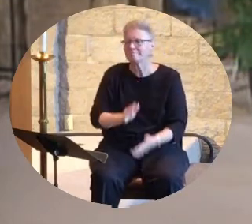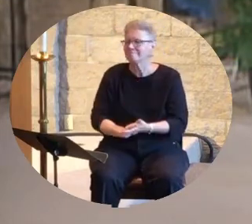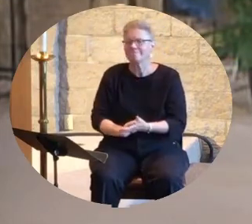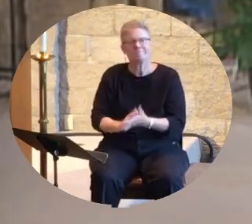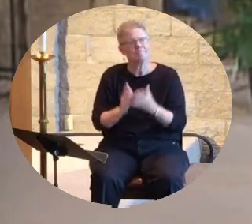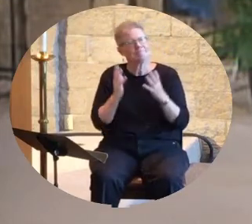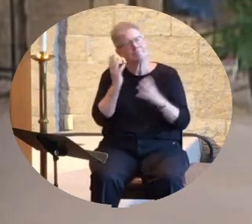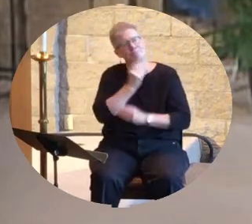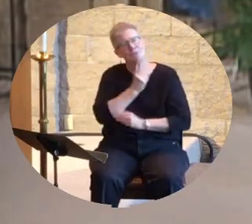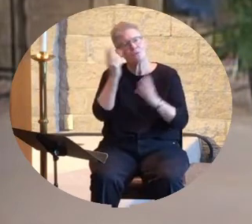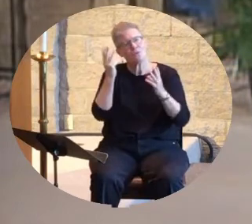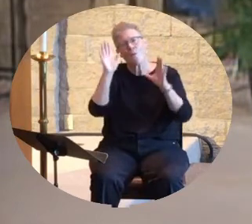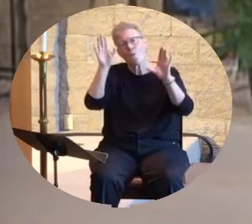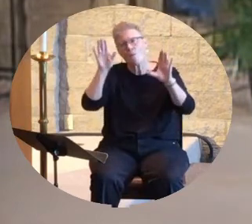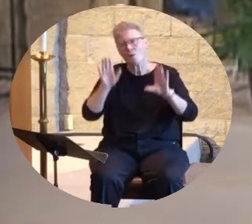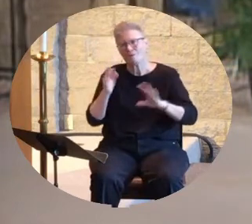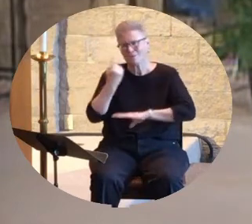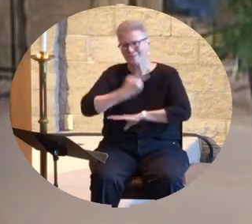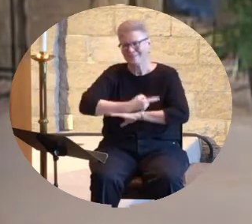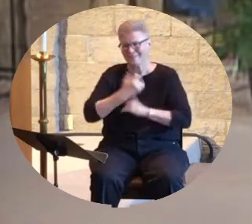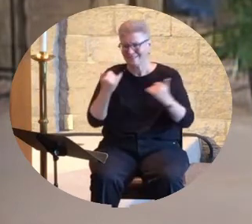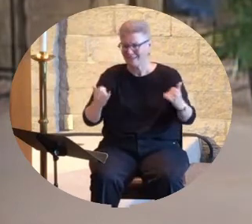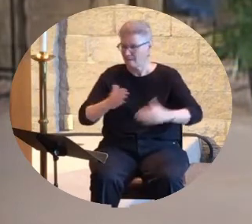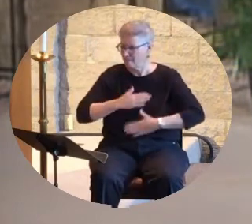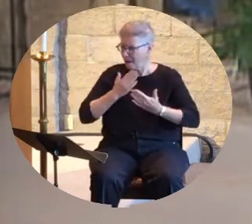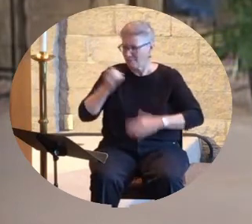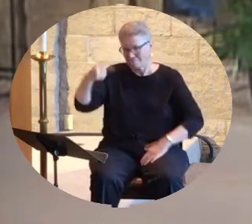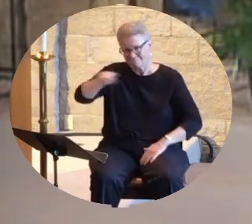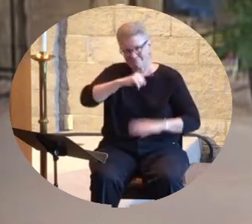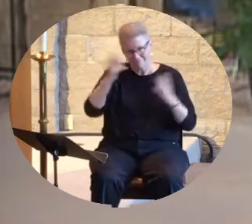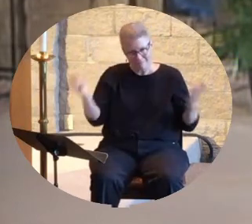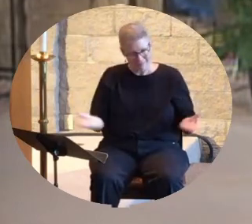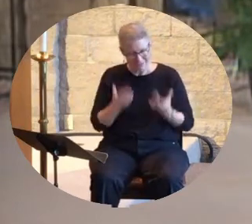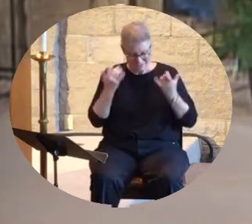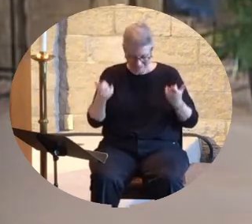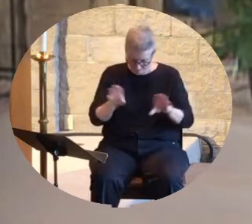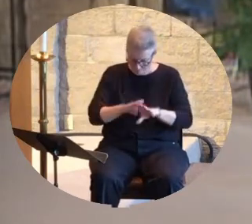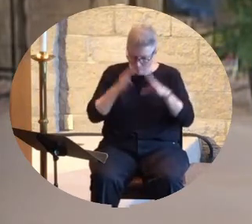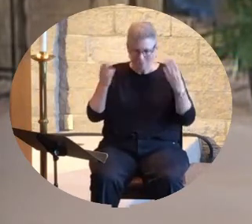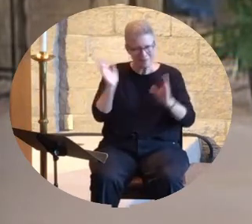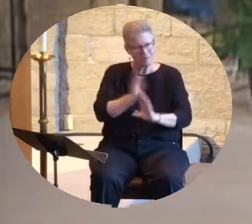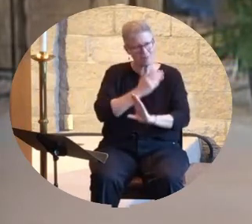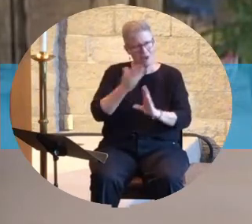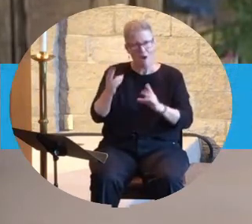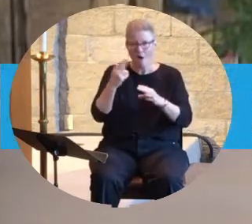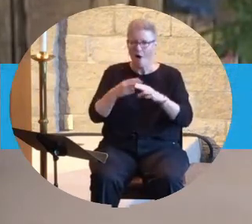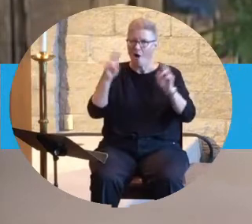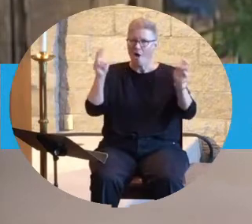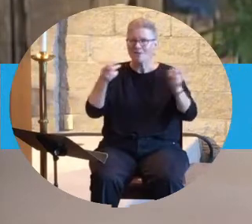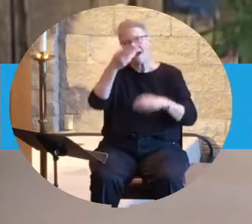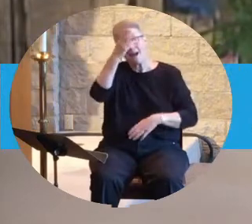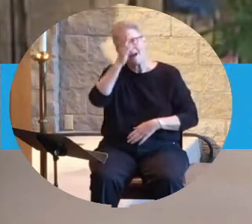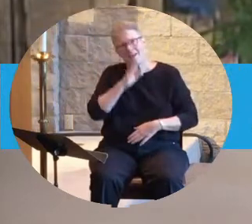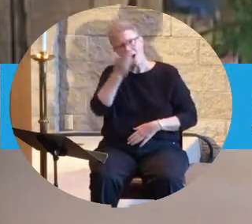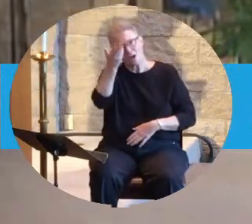gorgeous, wonderful day it is. We're happy to have you with us. Let us have our opening song, God You Are.